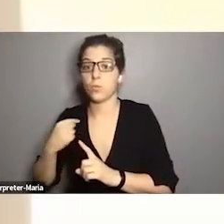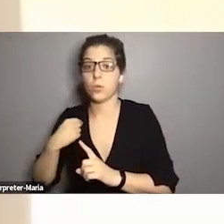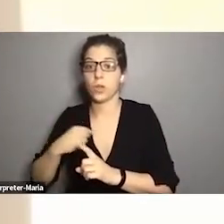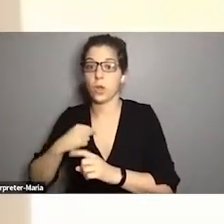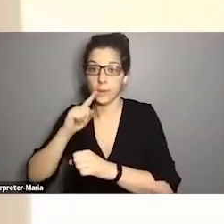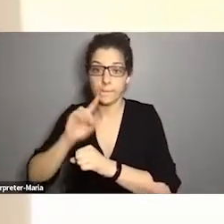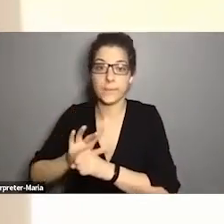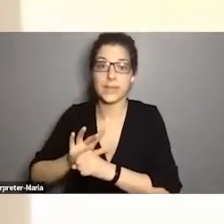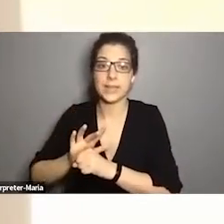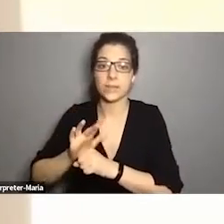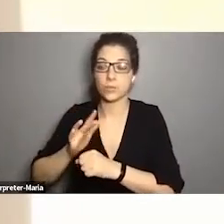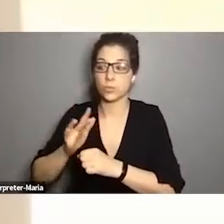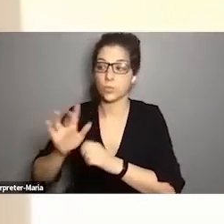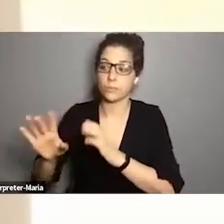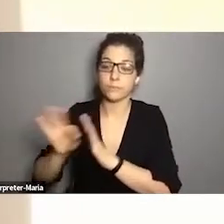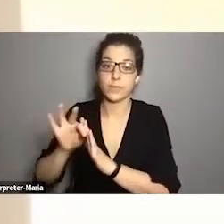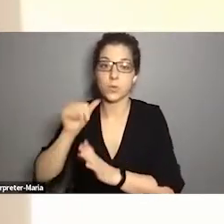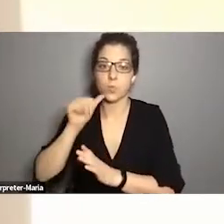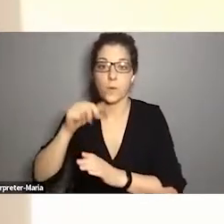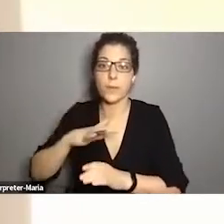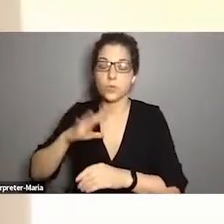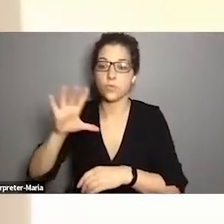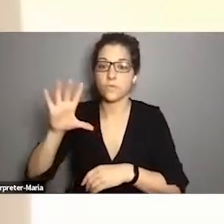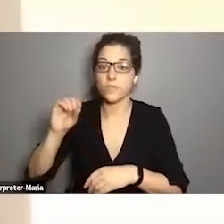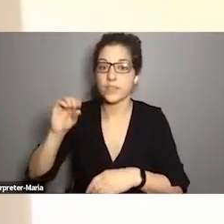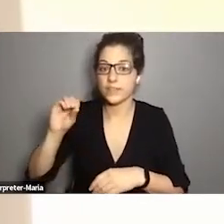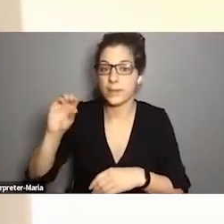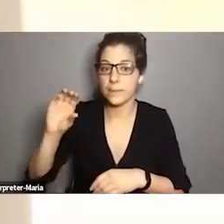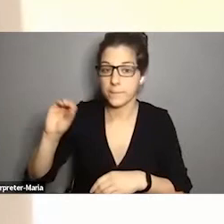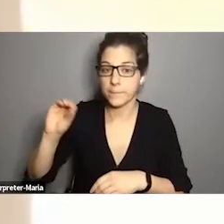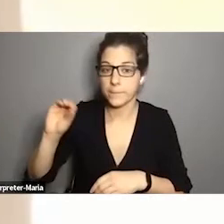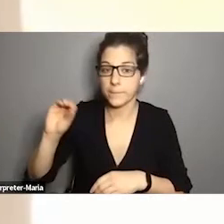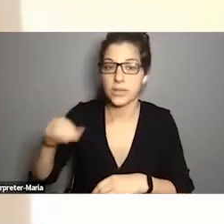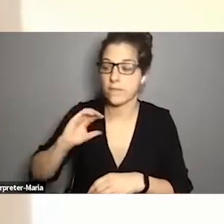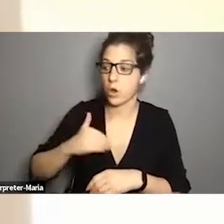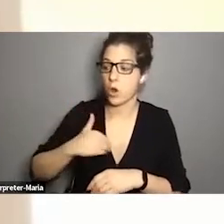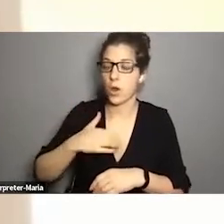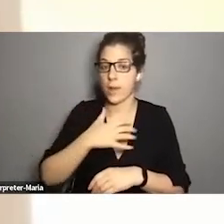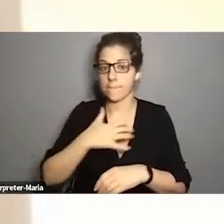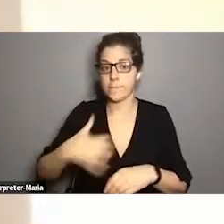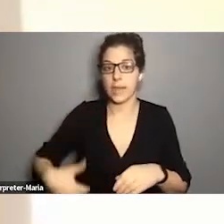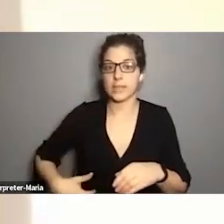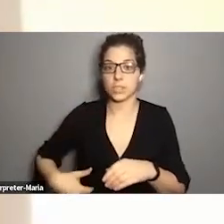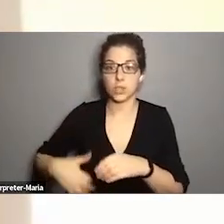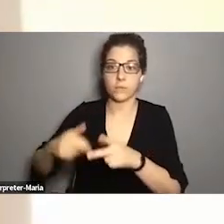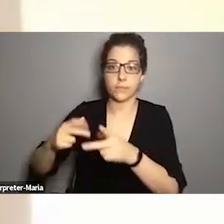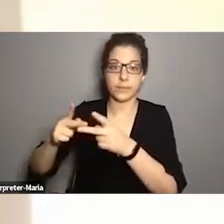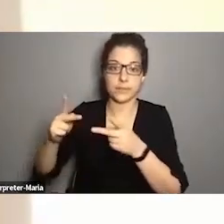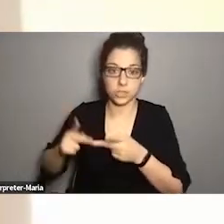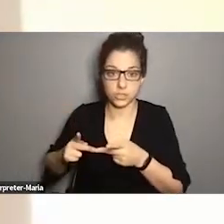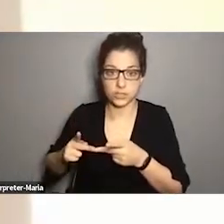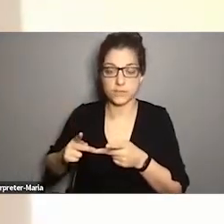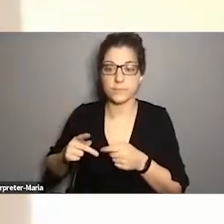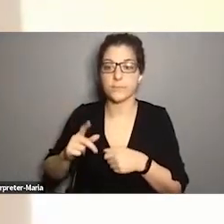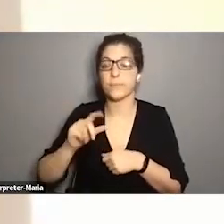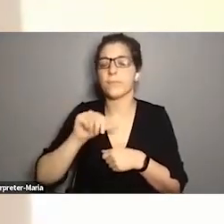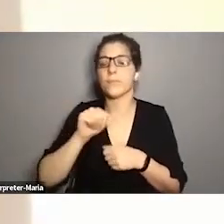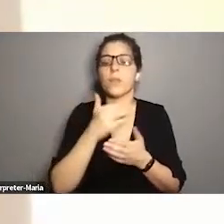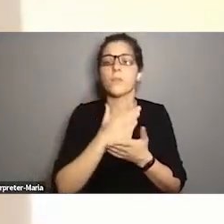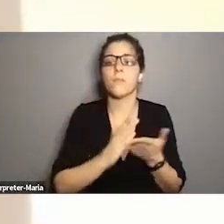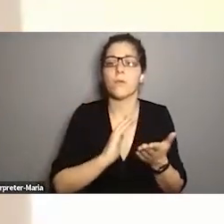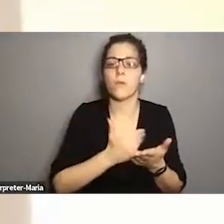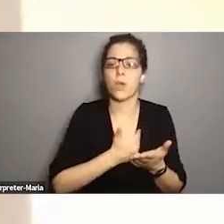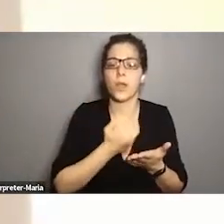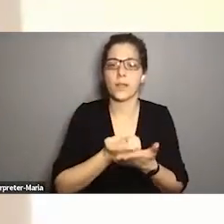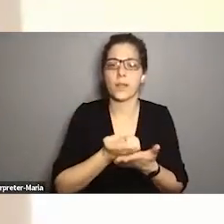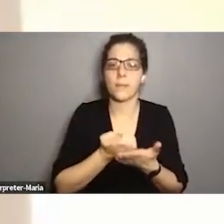committed to appointing women to 50% of our ambassador posts. Another element of our